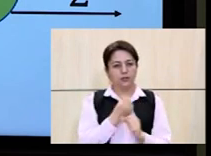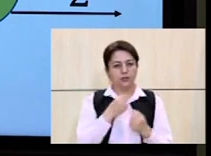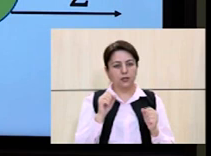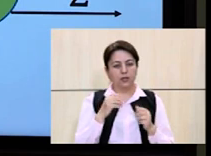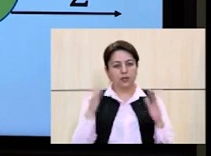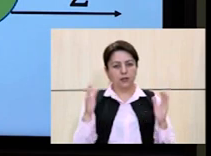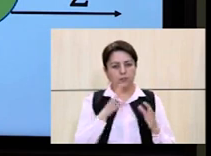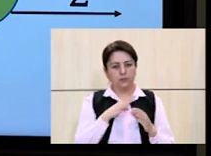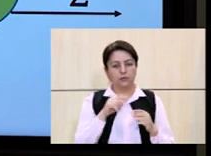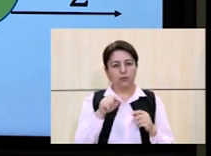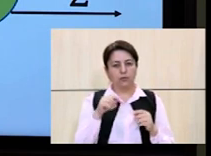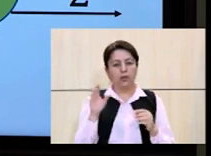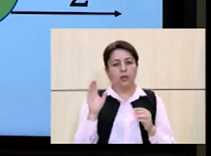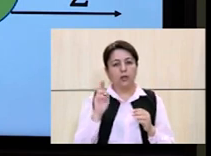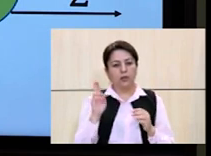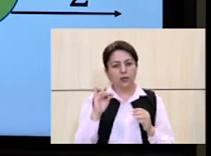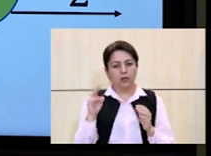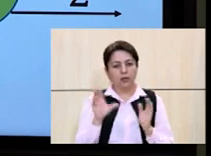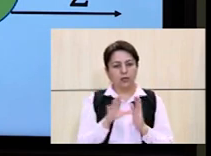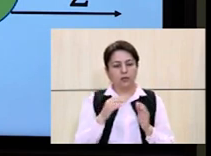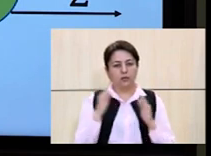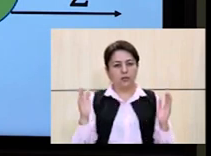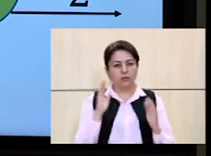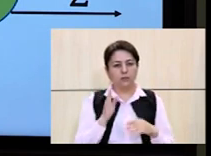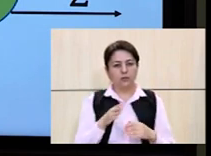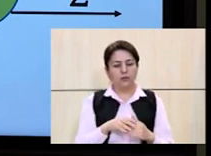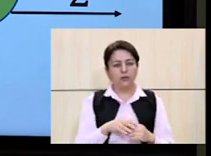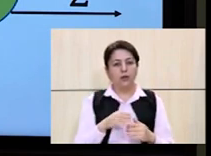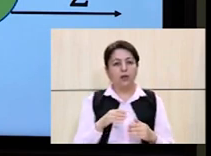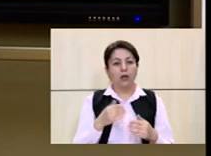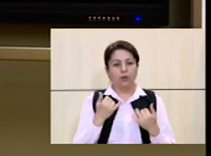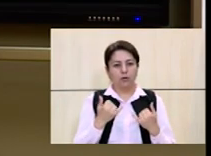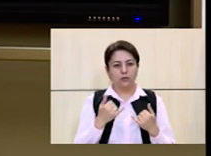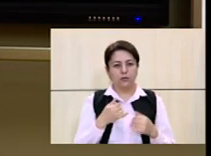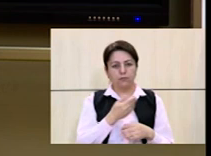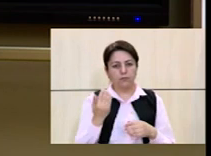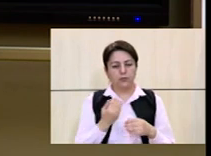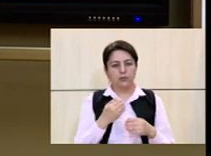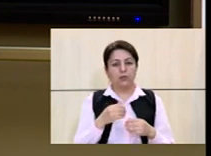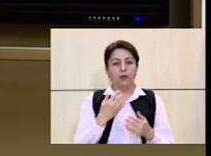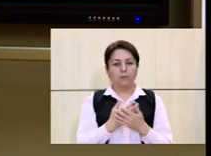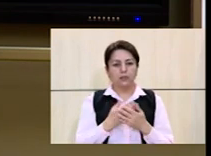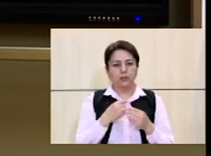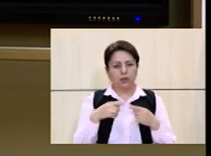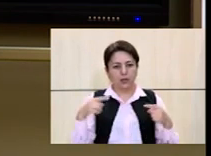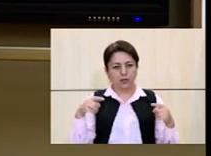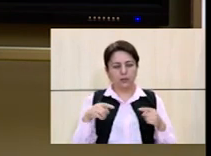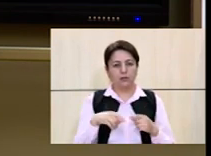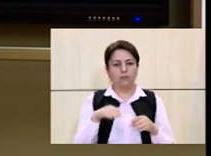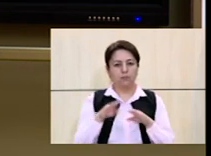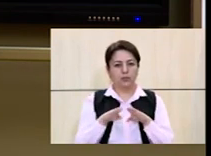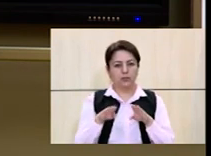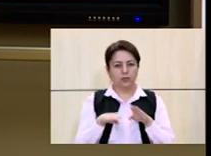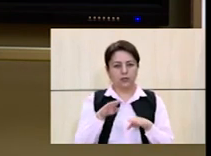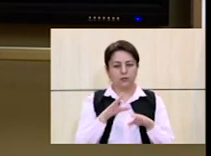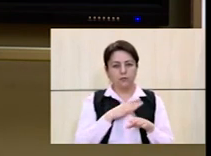bo'lsa, uning kinetik energiyasi katta bo'ladi. Ana endi biz massalari turli xil bo'lgan sharchalarni olamiz.